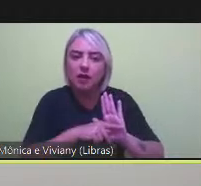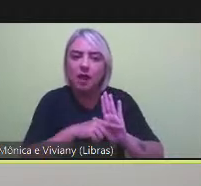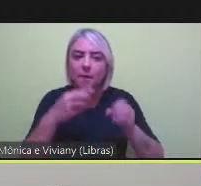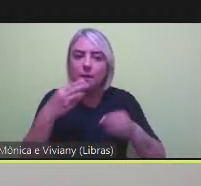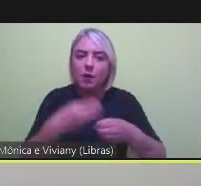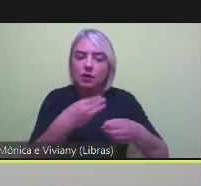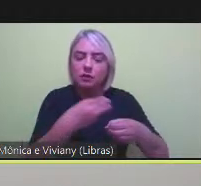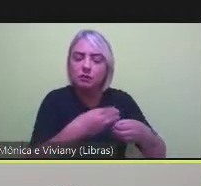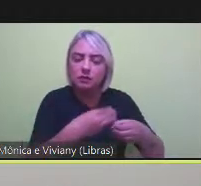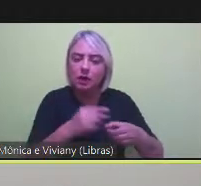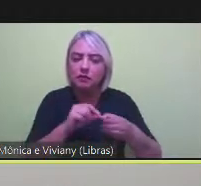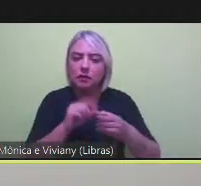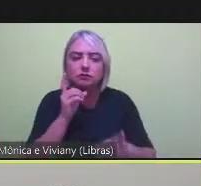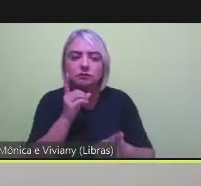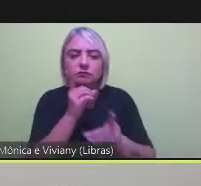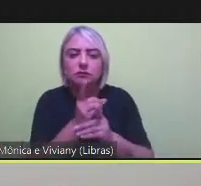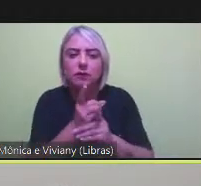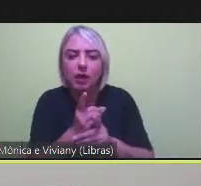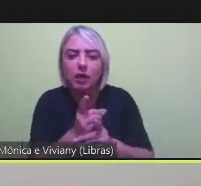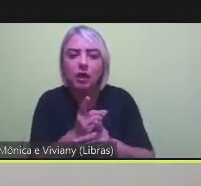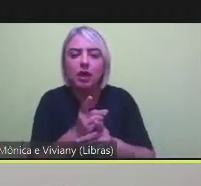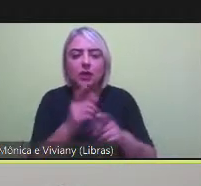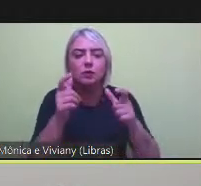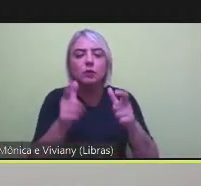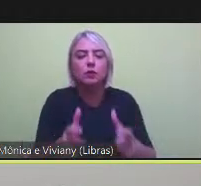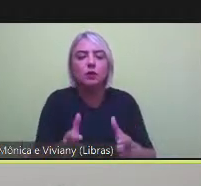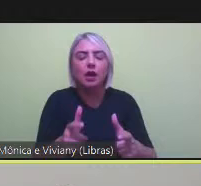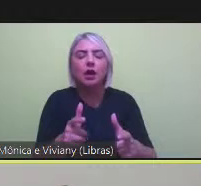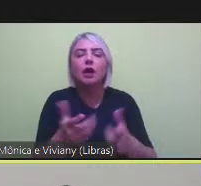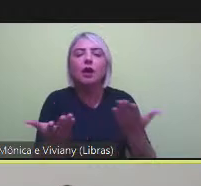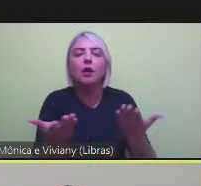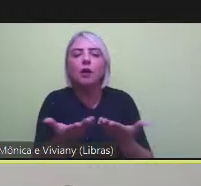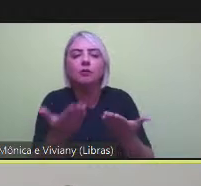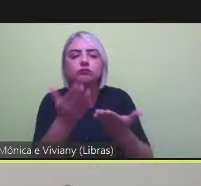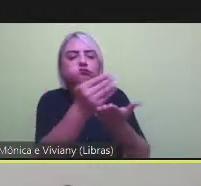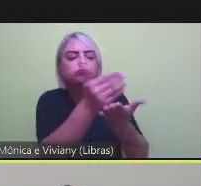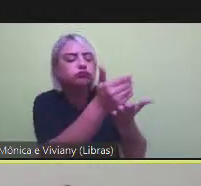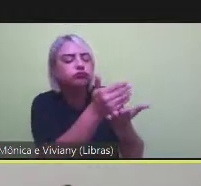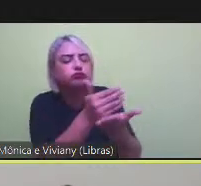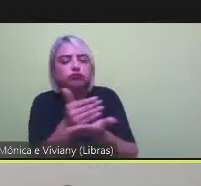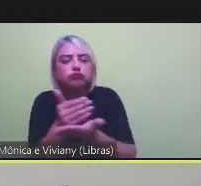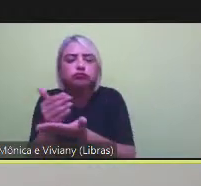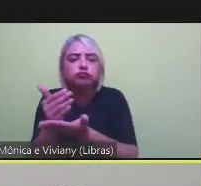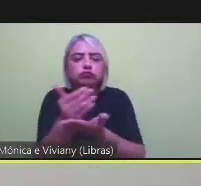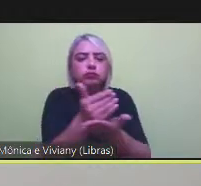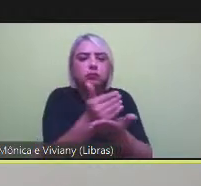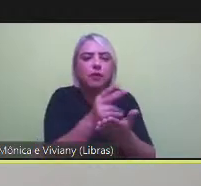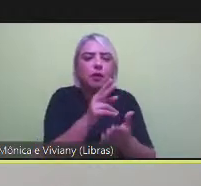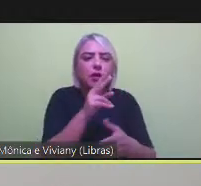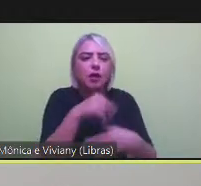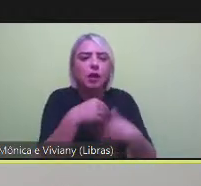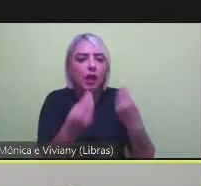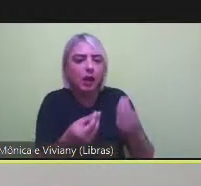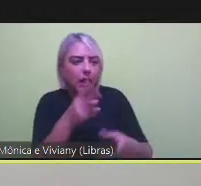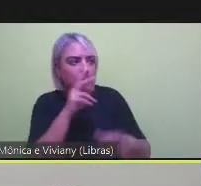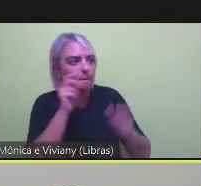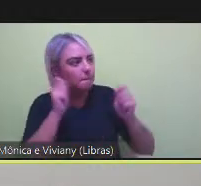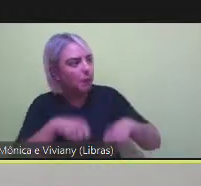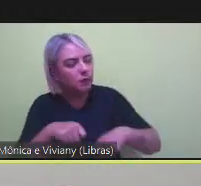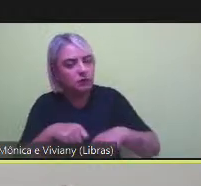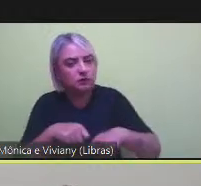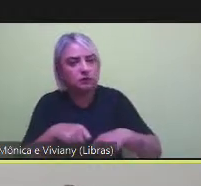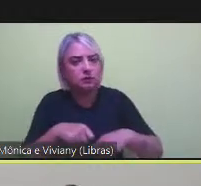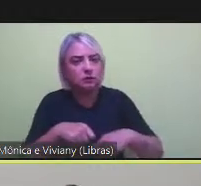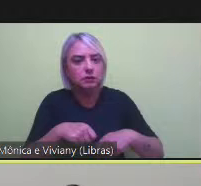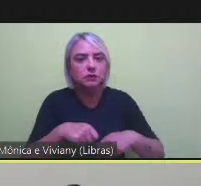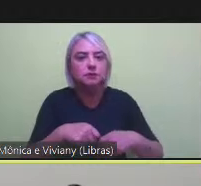plan, municipal plan. We did the situational diagnosis. We're doing a book about the